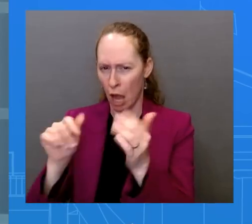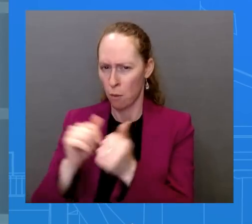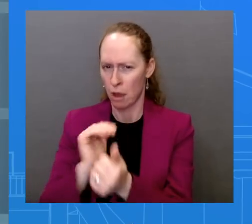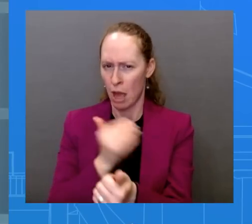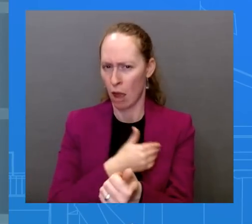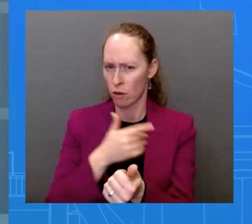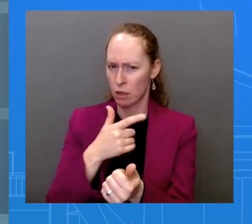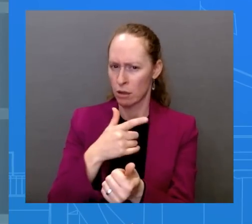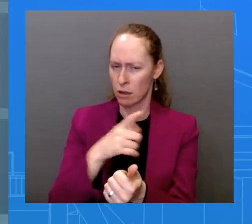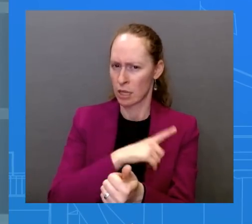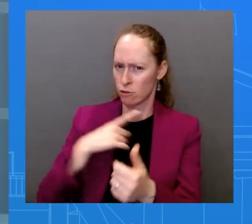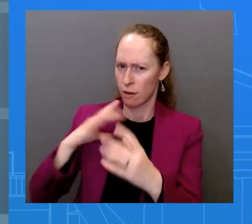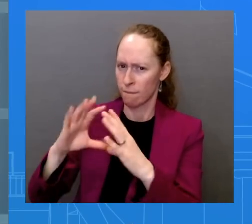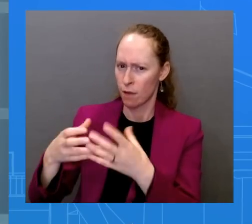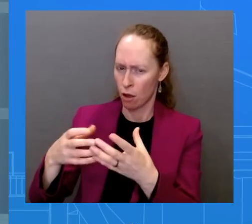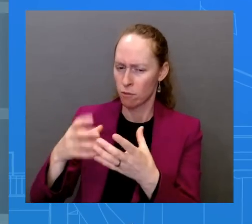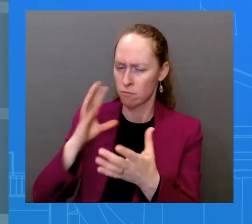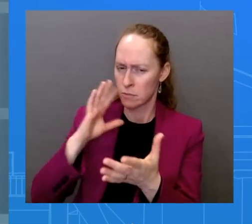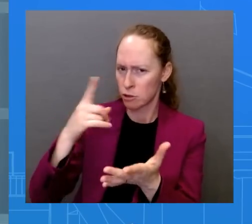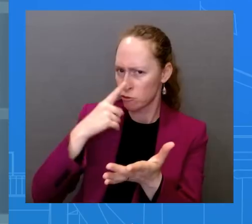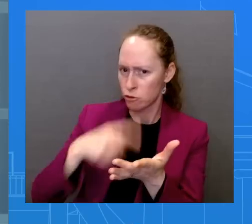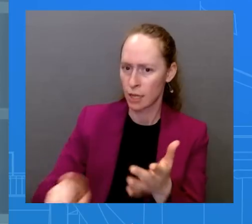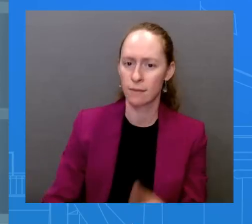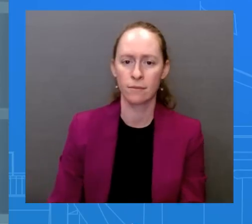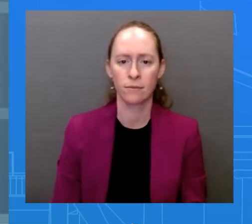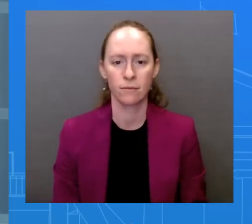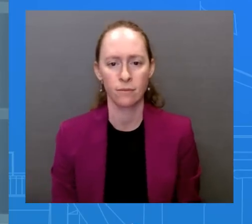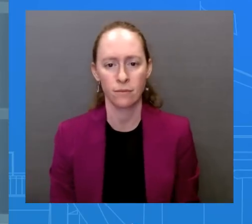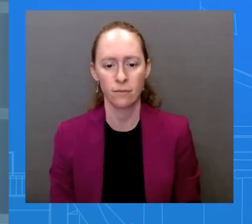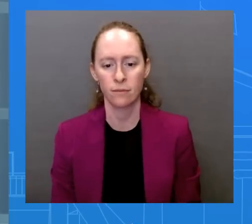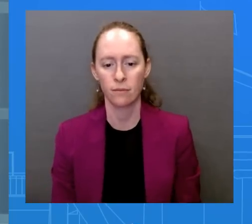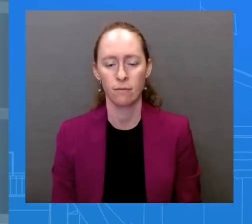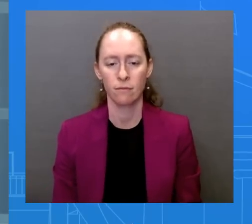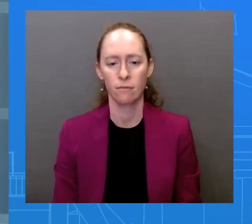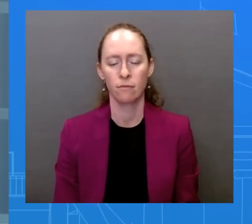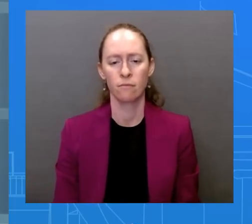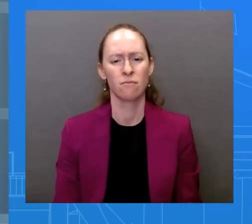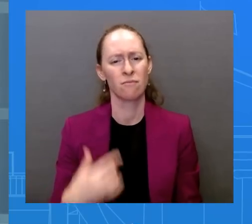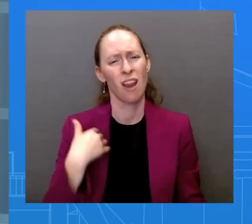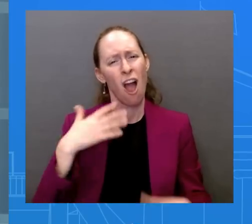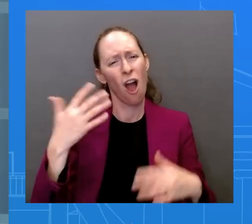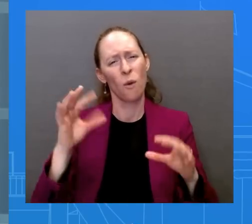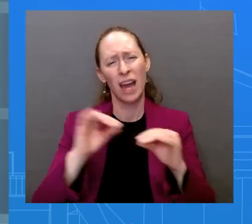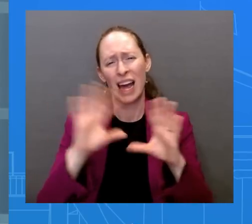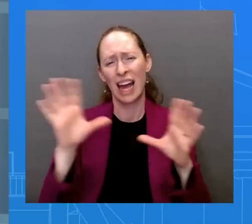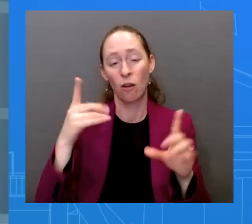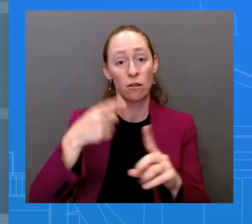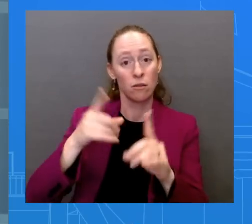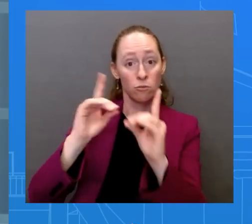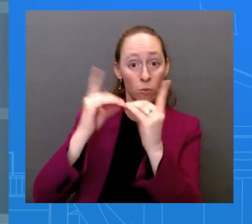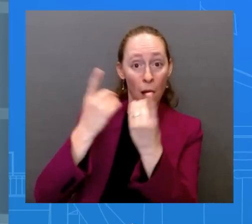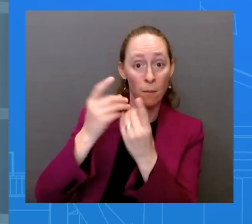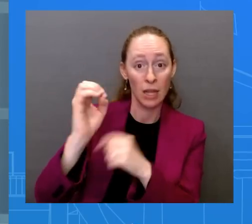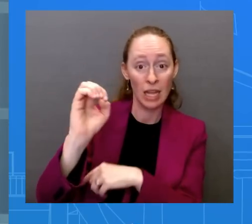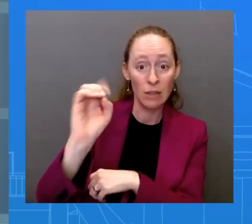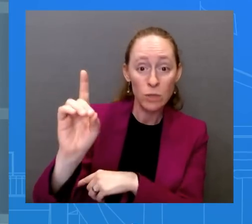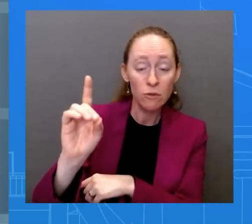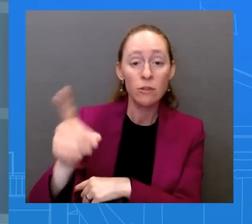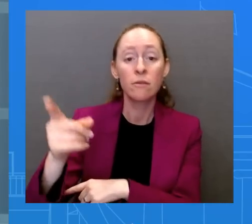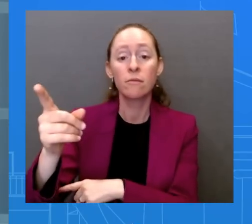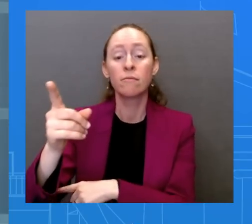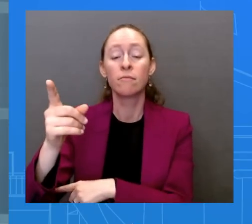very clear, and so has the Department of Education. The secretary there has said, has put